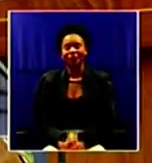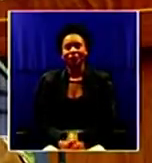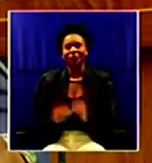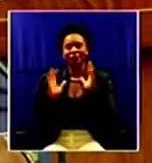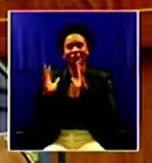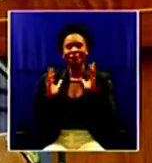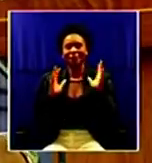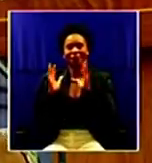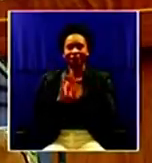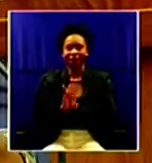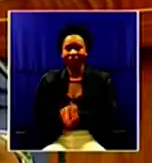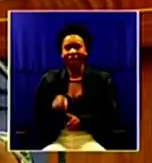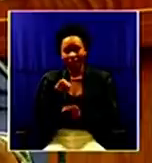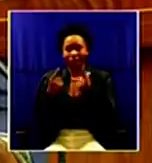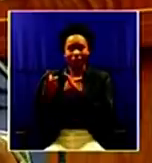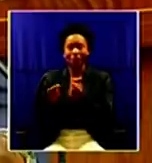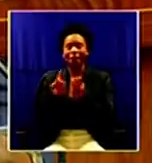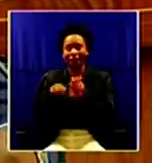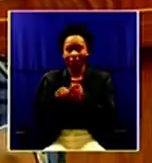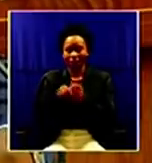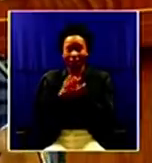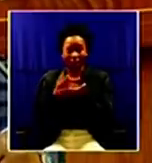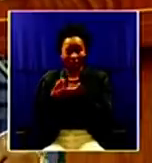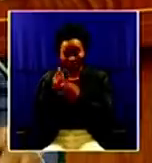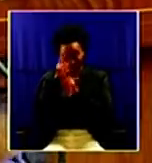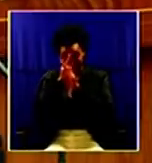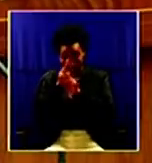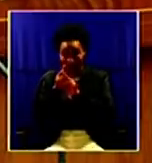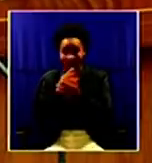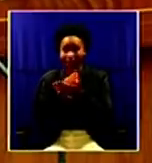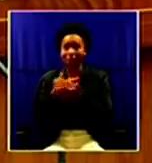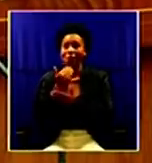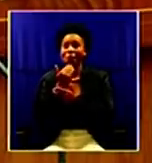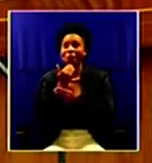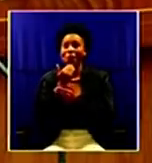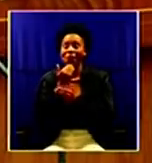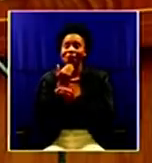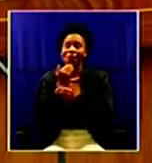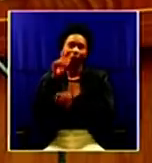We have to do this partly in honor of some of the more elderly members of the House.